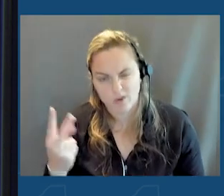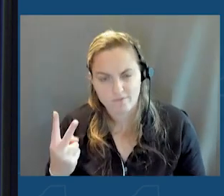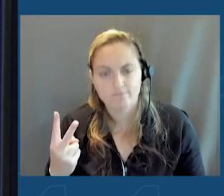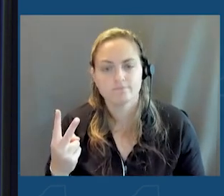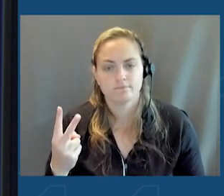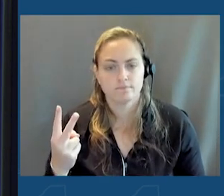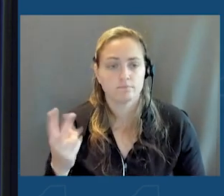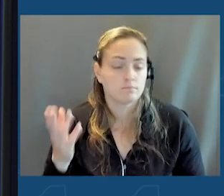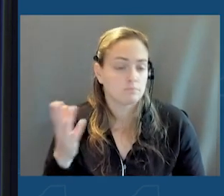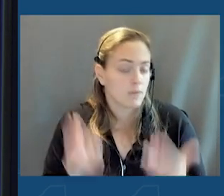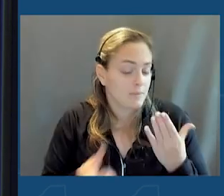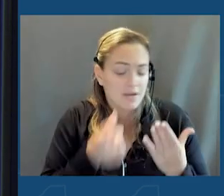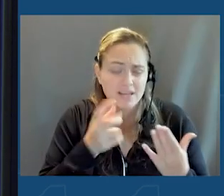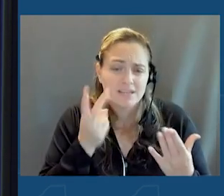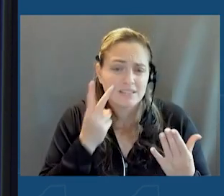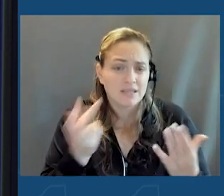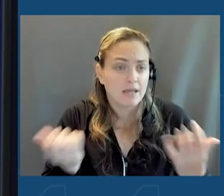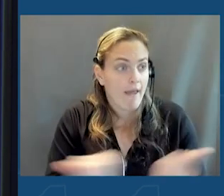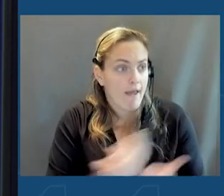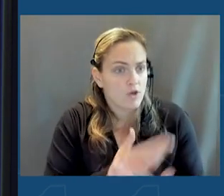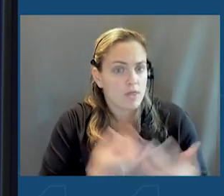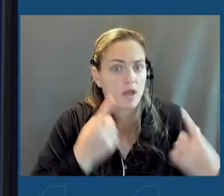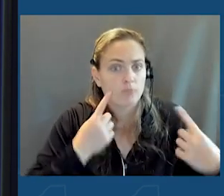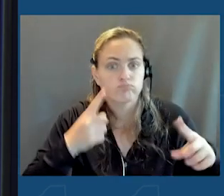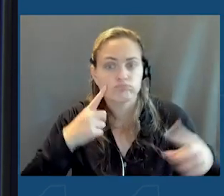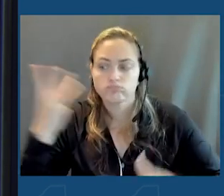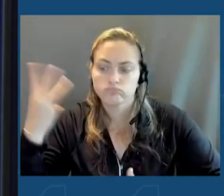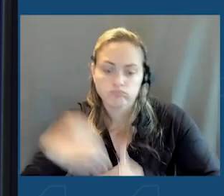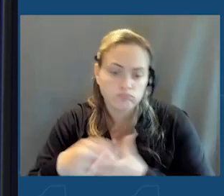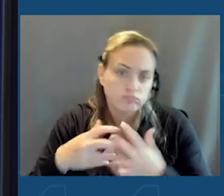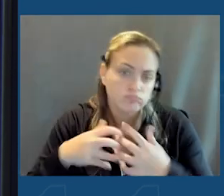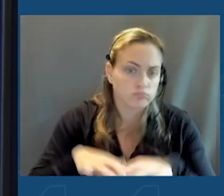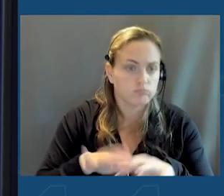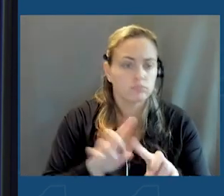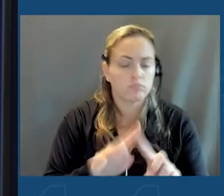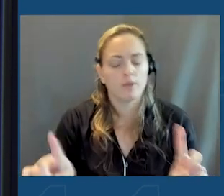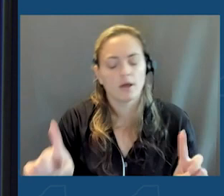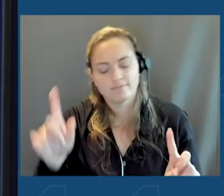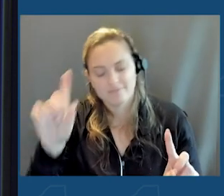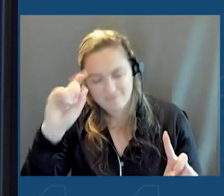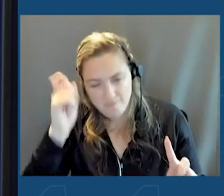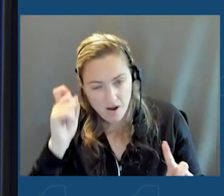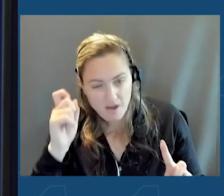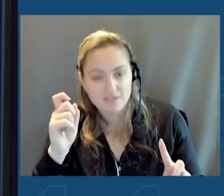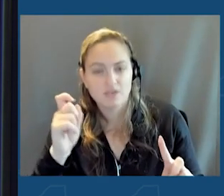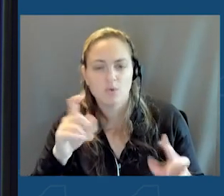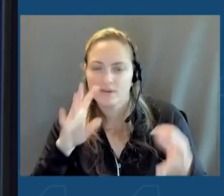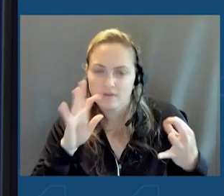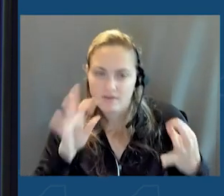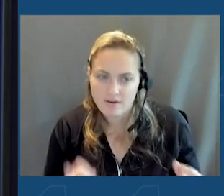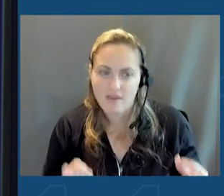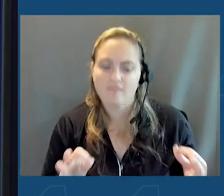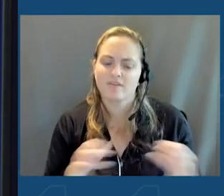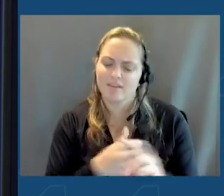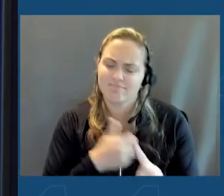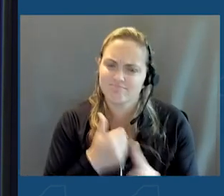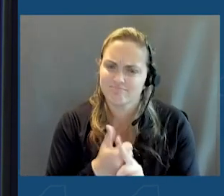not have seen all of our ideas incorporated, but in true Bronx fashion, we definitely made an